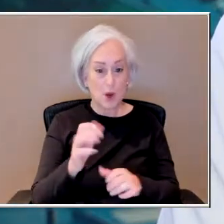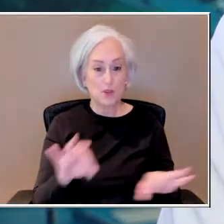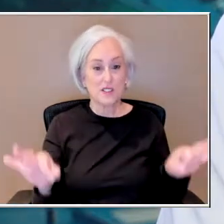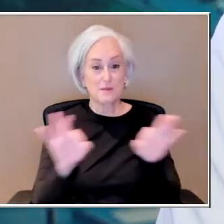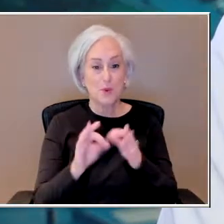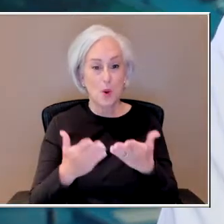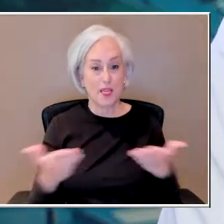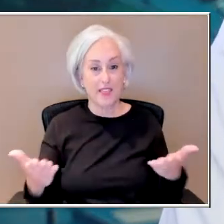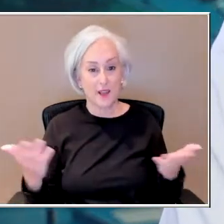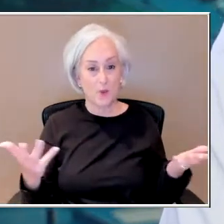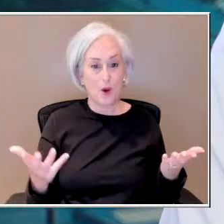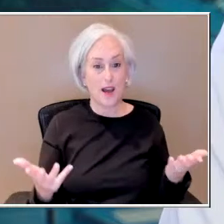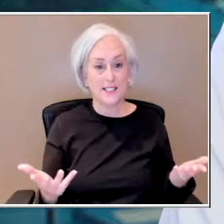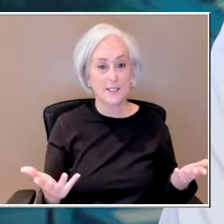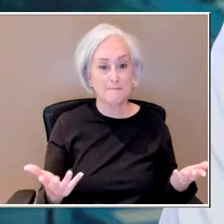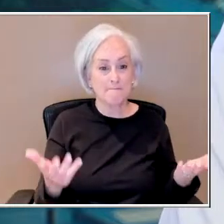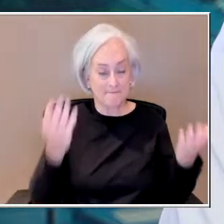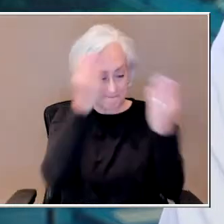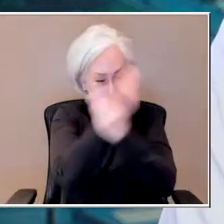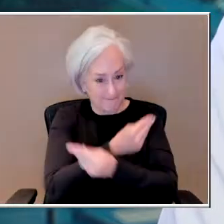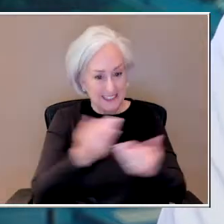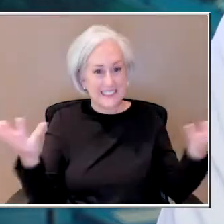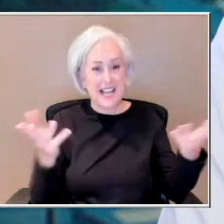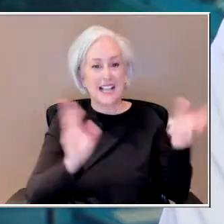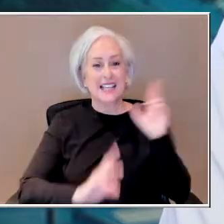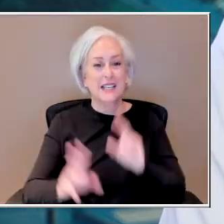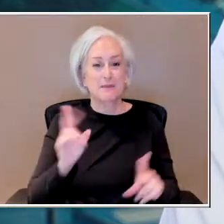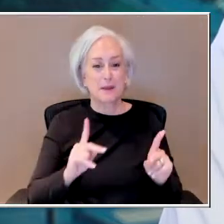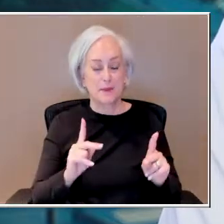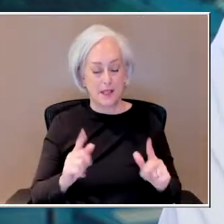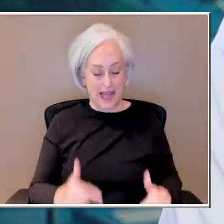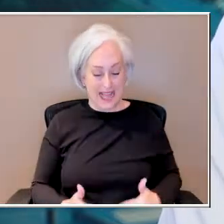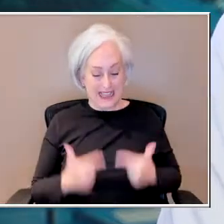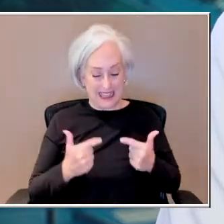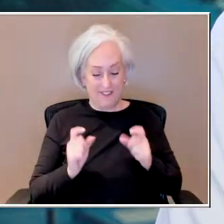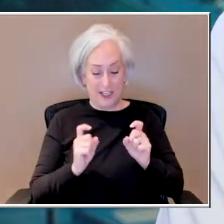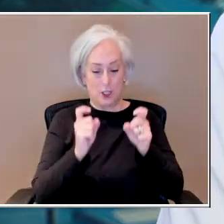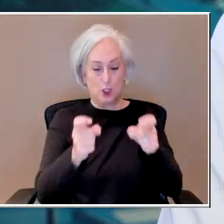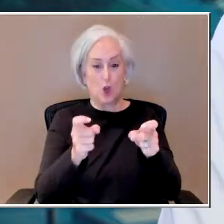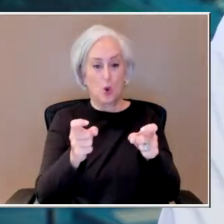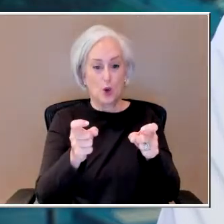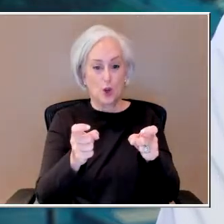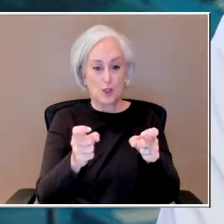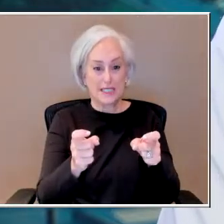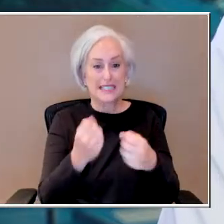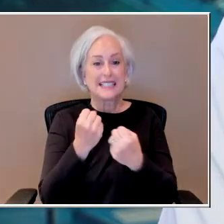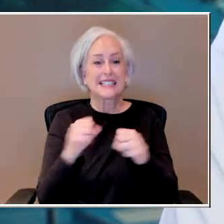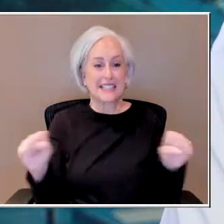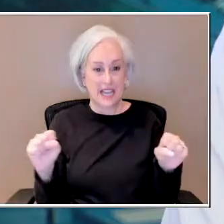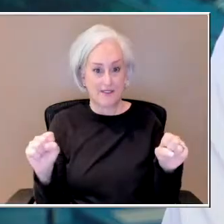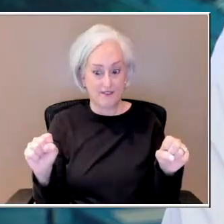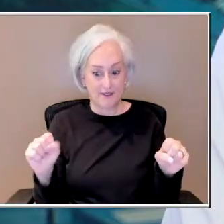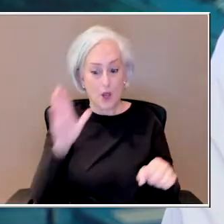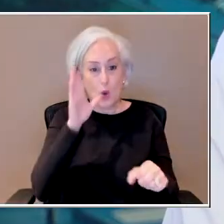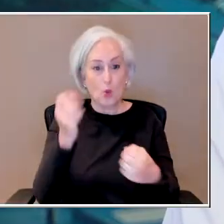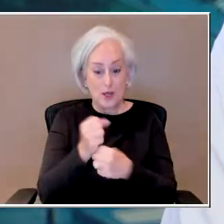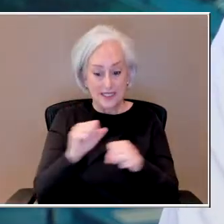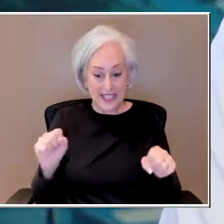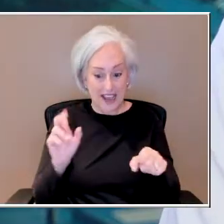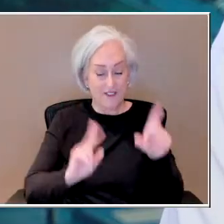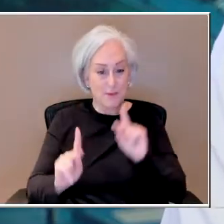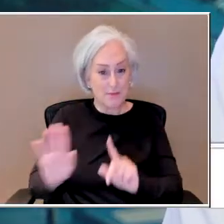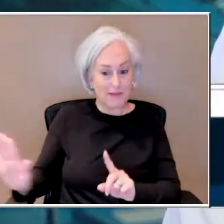it's getting the word out there. Living donation is safe. It saves people's lives. It keeps patients